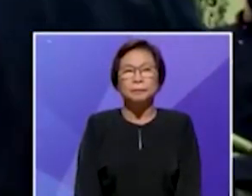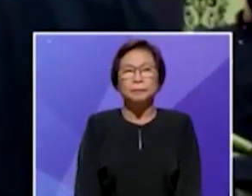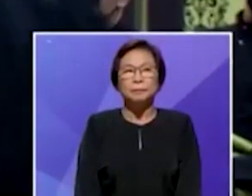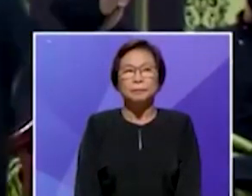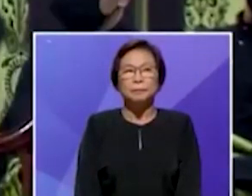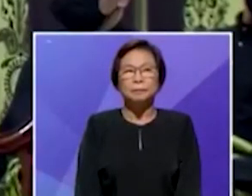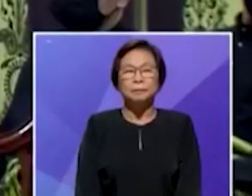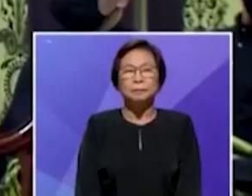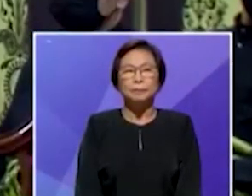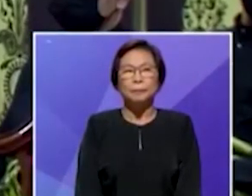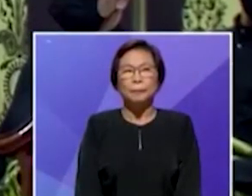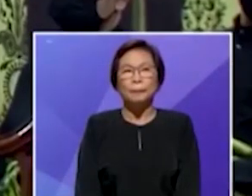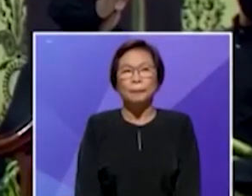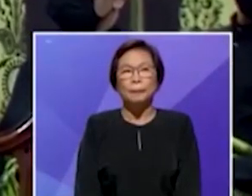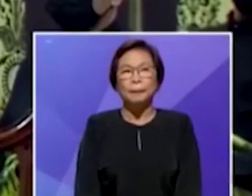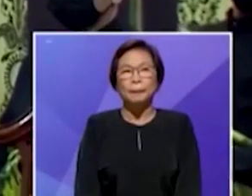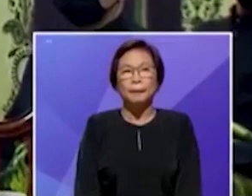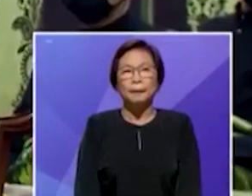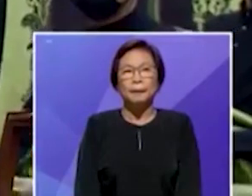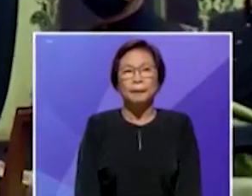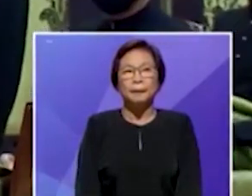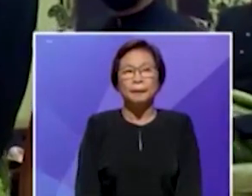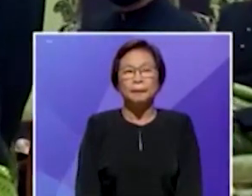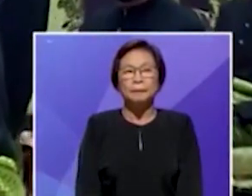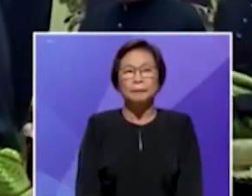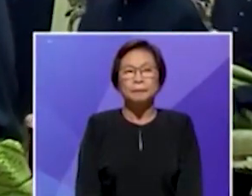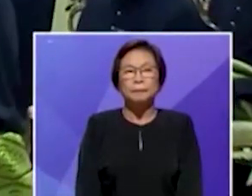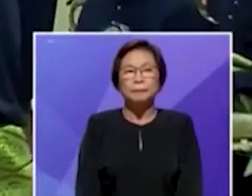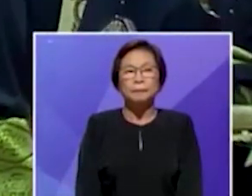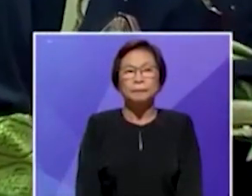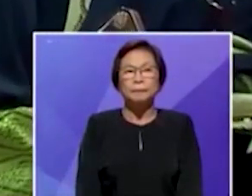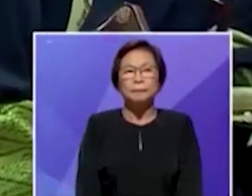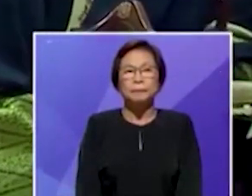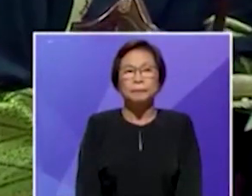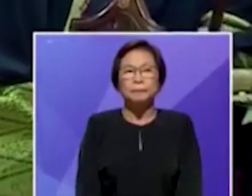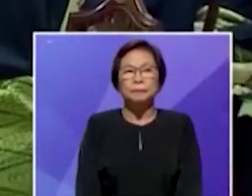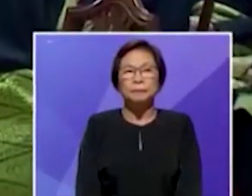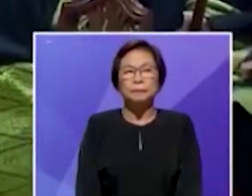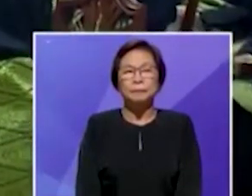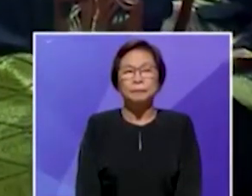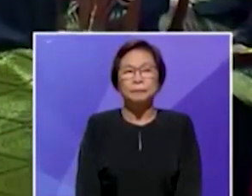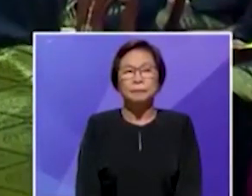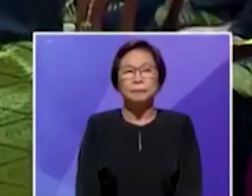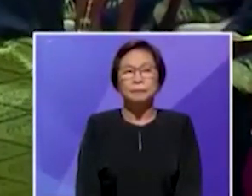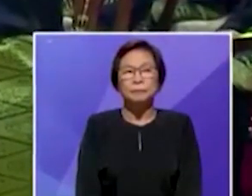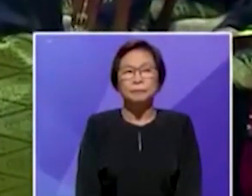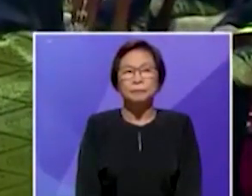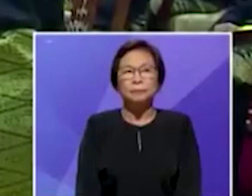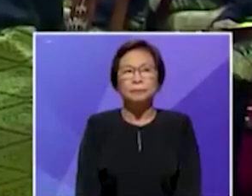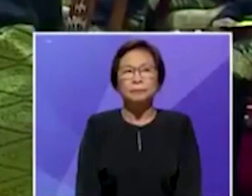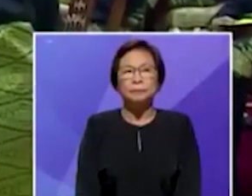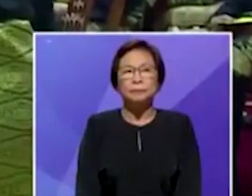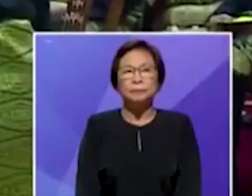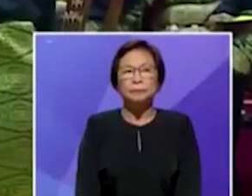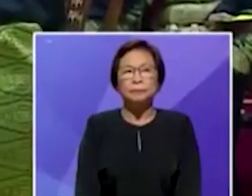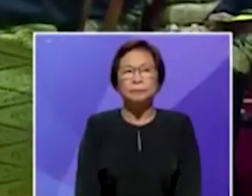nation battles its worst COVID-19 surge and public anger grows over mismanagement of the pandemic. The appointment of Ismail Sabri, 61,